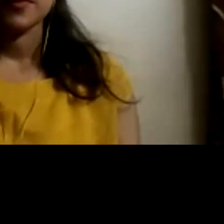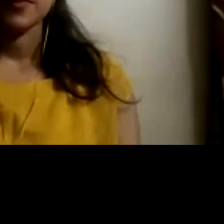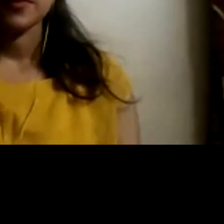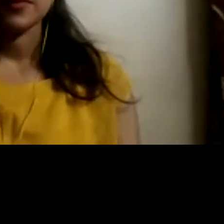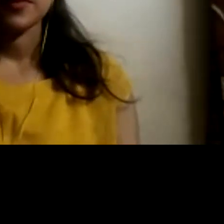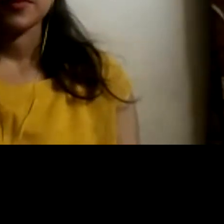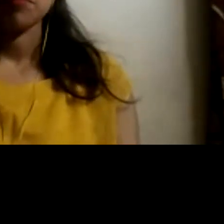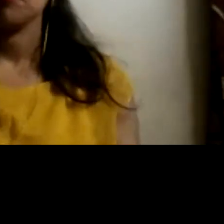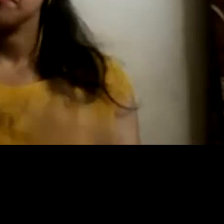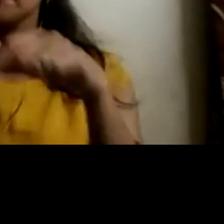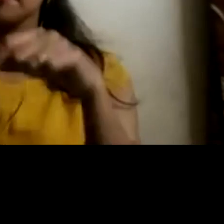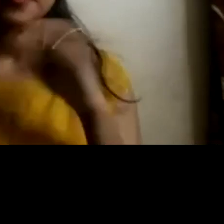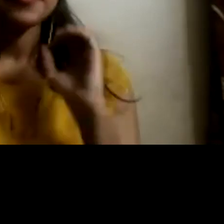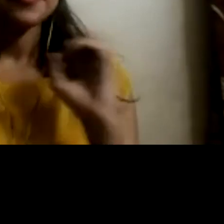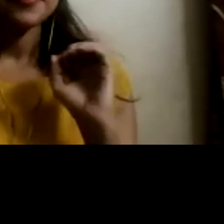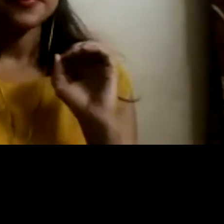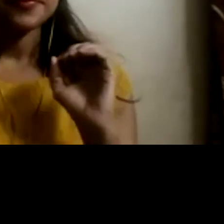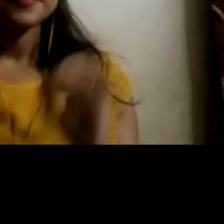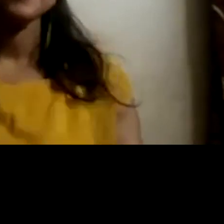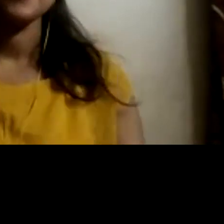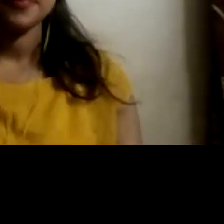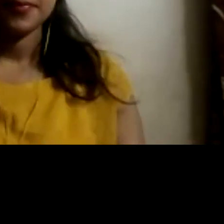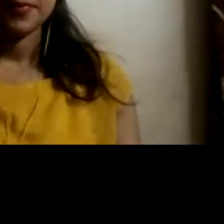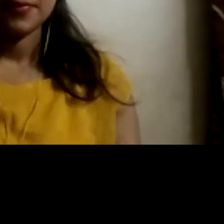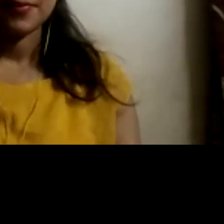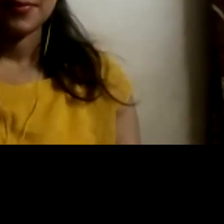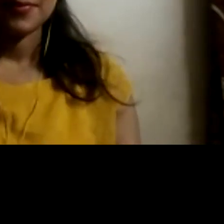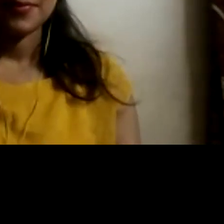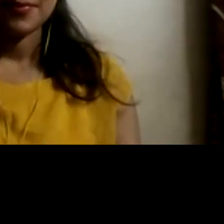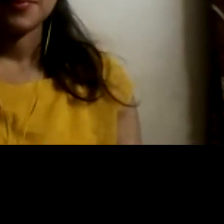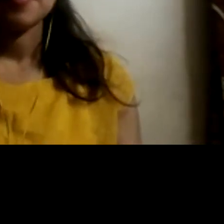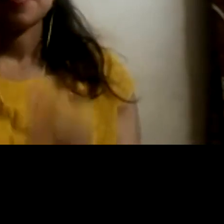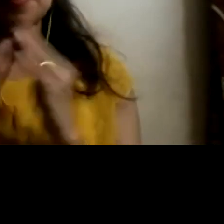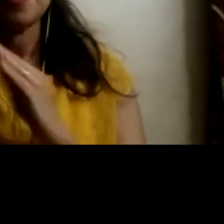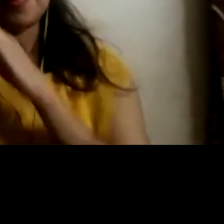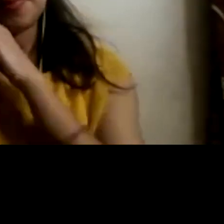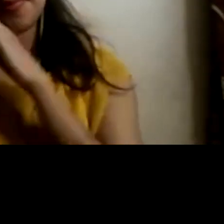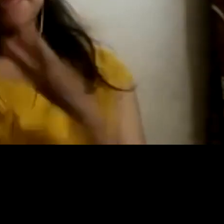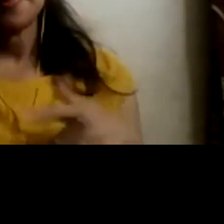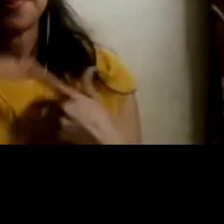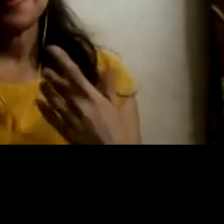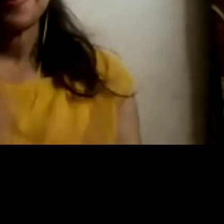No questions. I think people have fallen asleep.